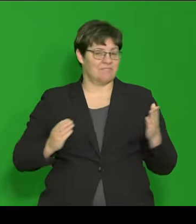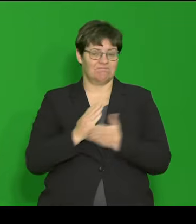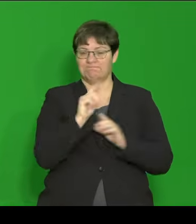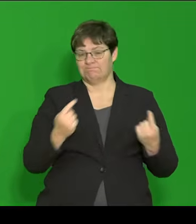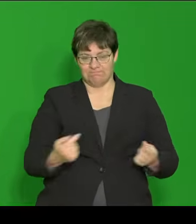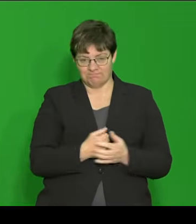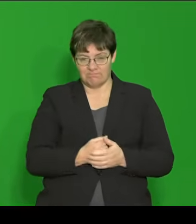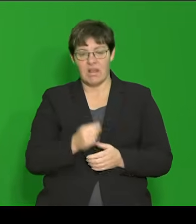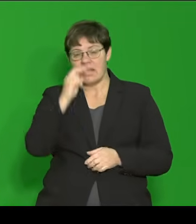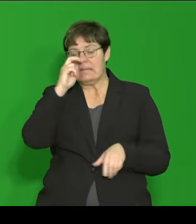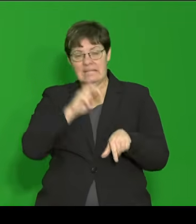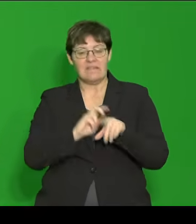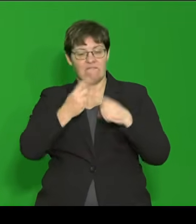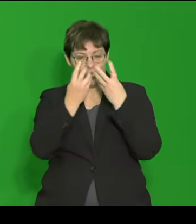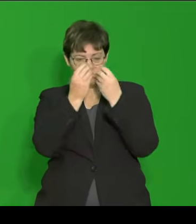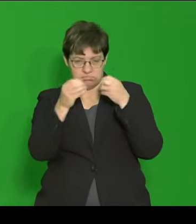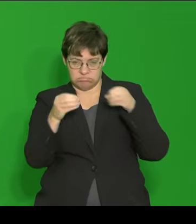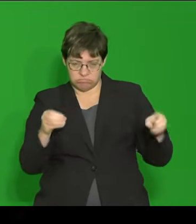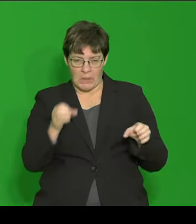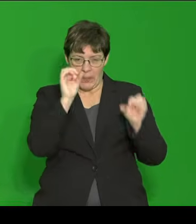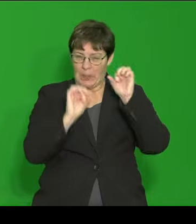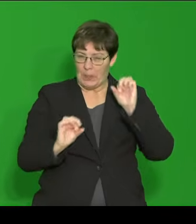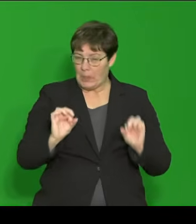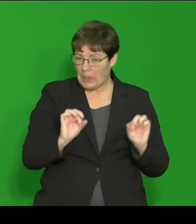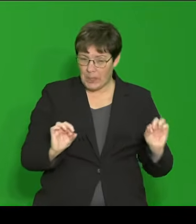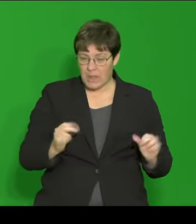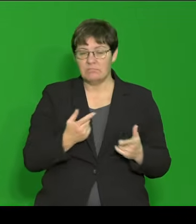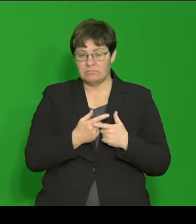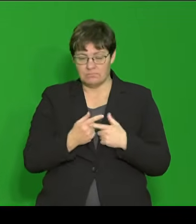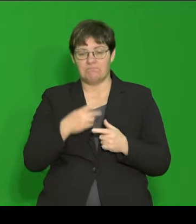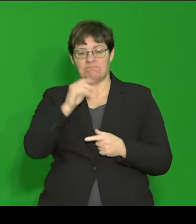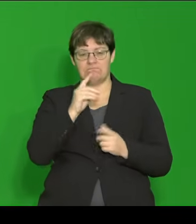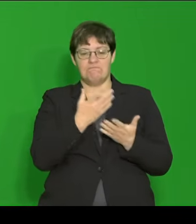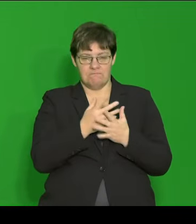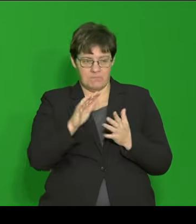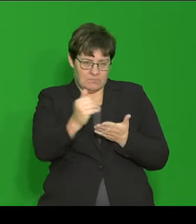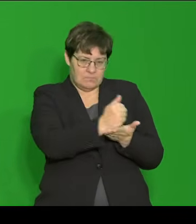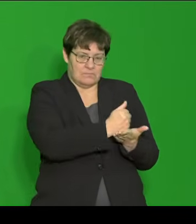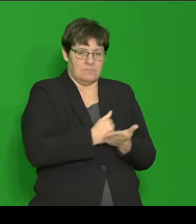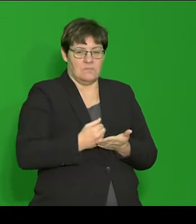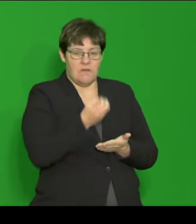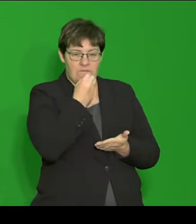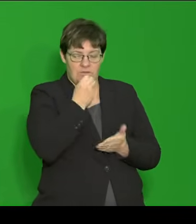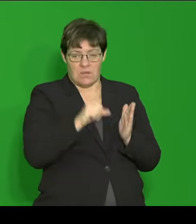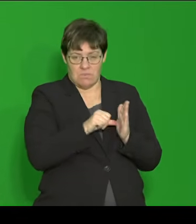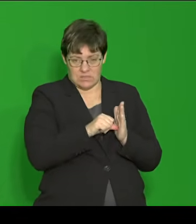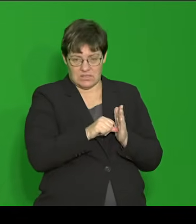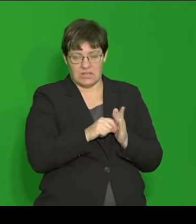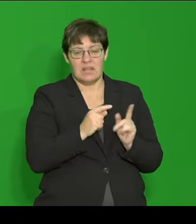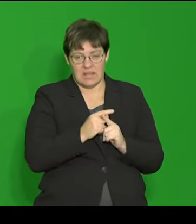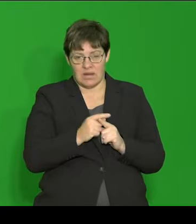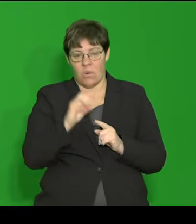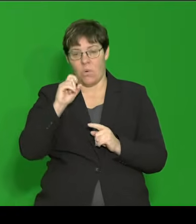say that food needs to be broken down into smaller particles so that animals can harness the nutrients and then the